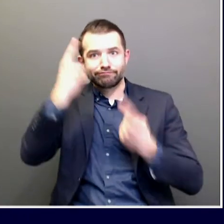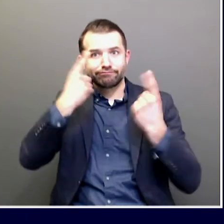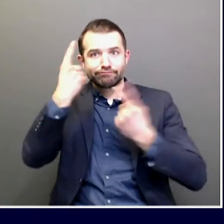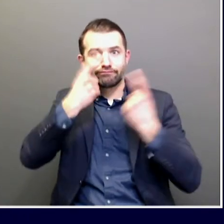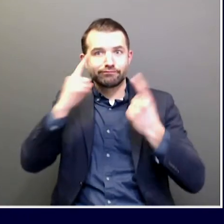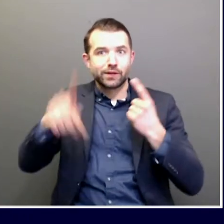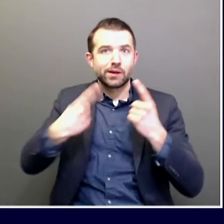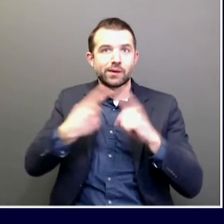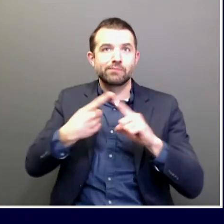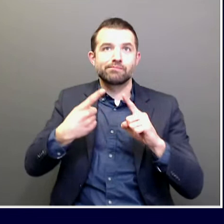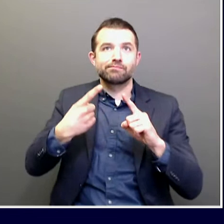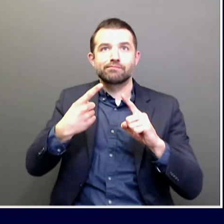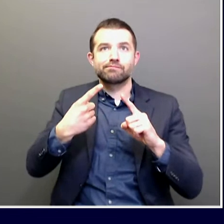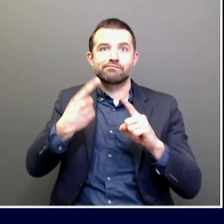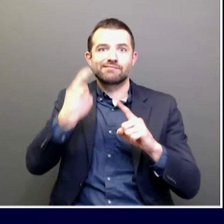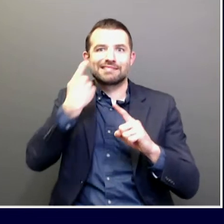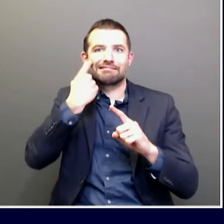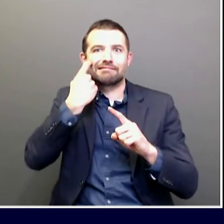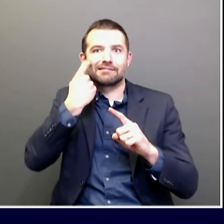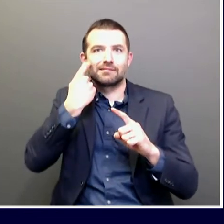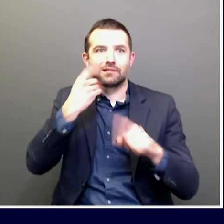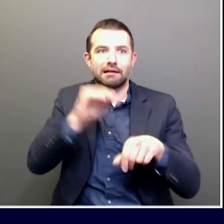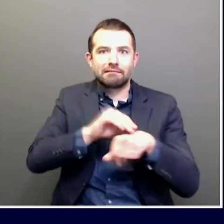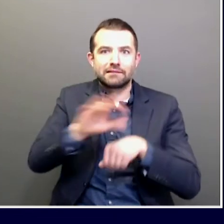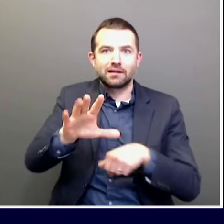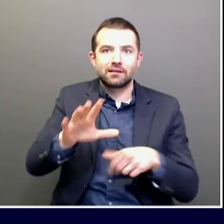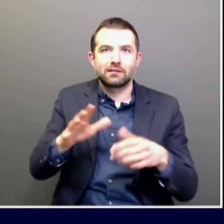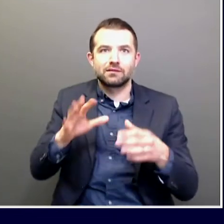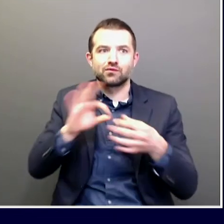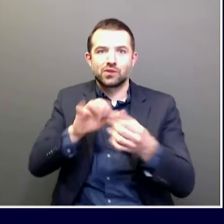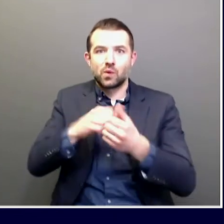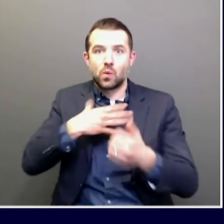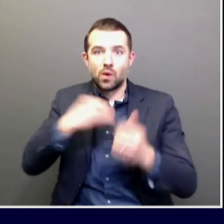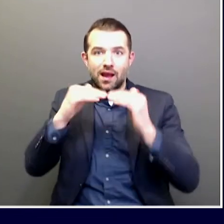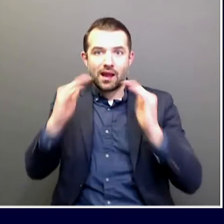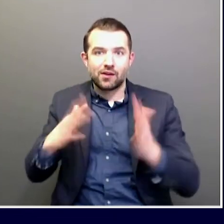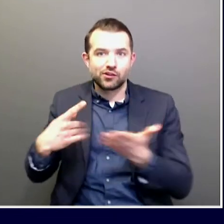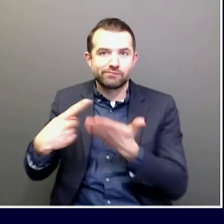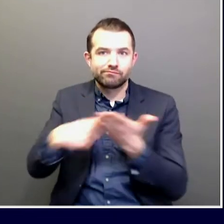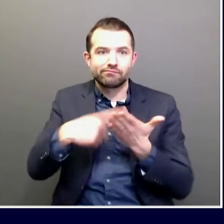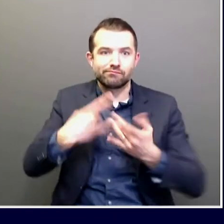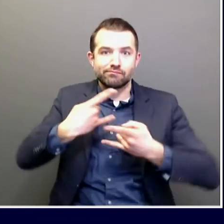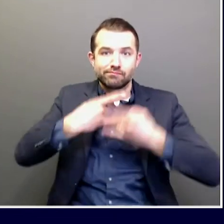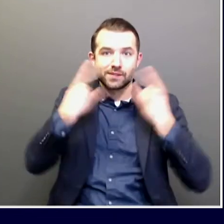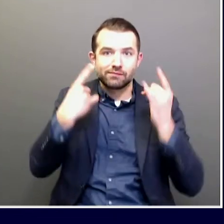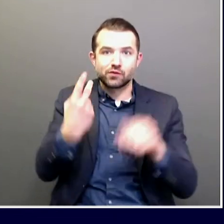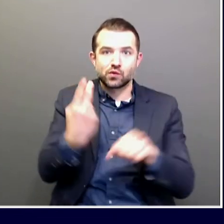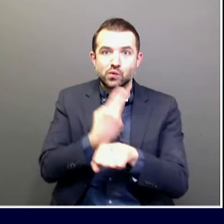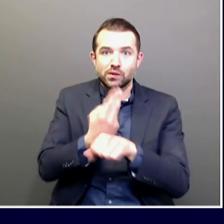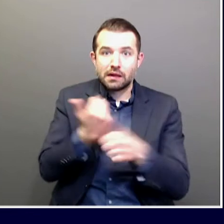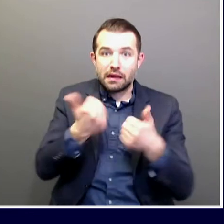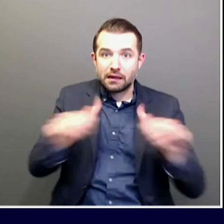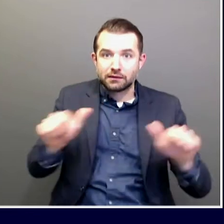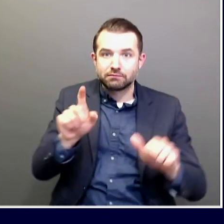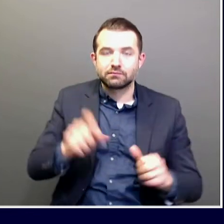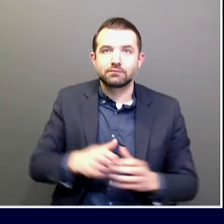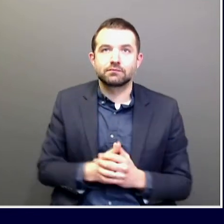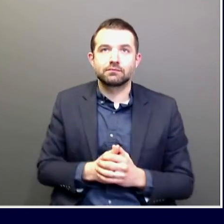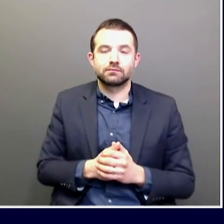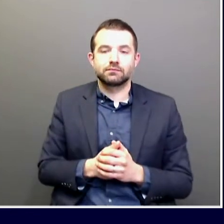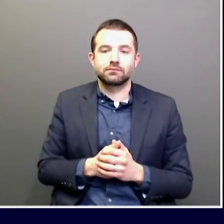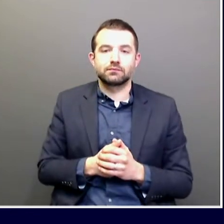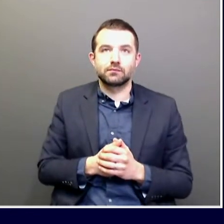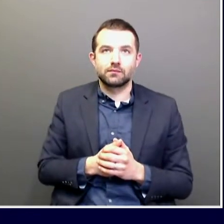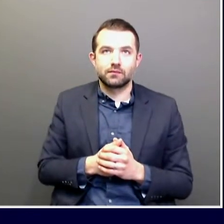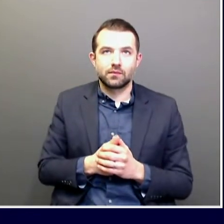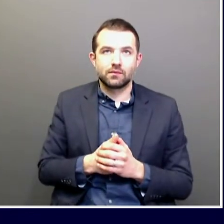the general population or zeroing in on schools? I was going to start with the Gen Pop and then segue into schools, but you did it for